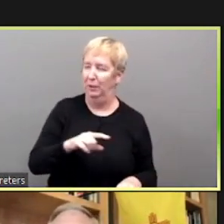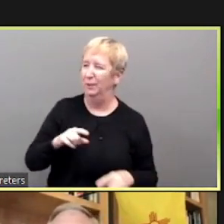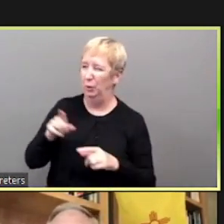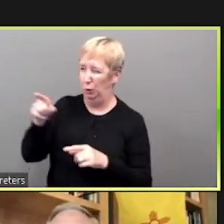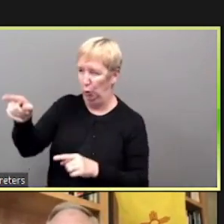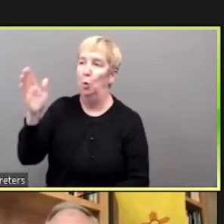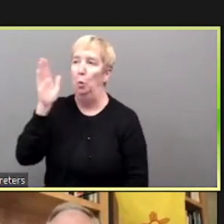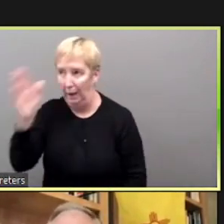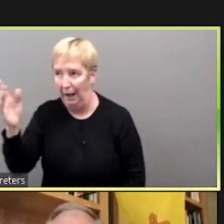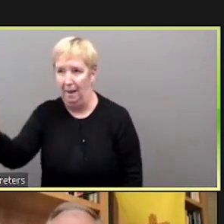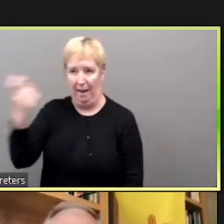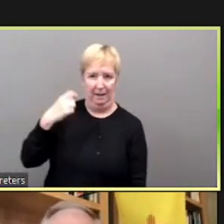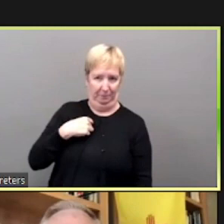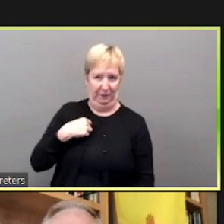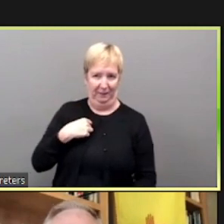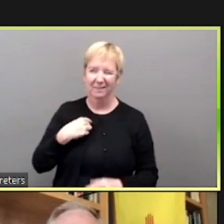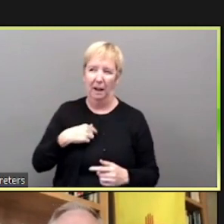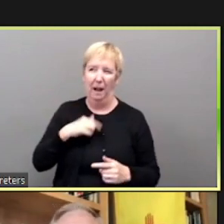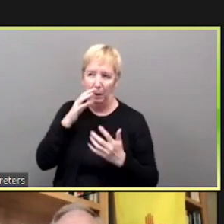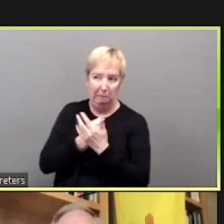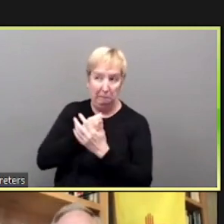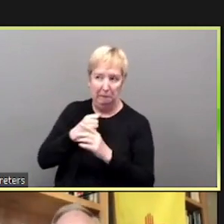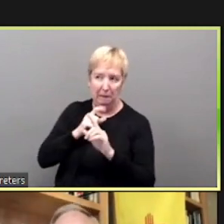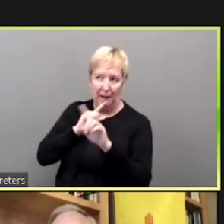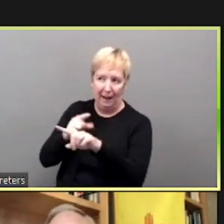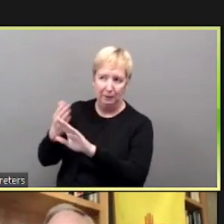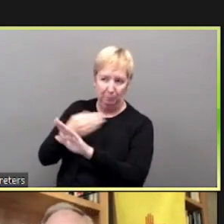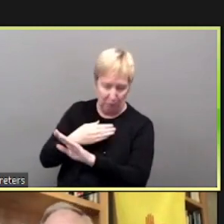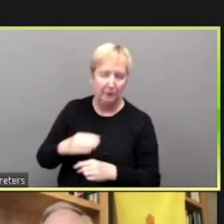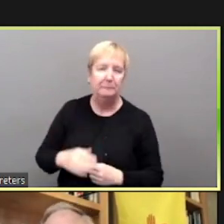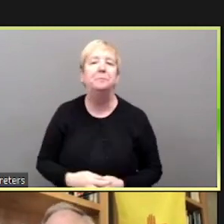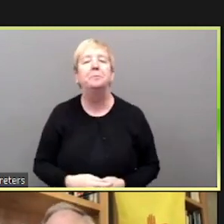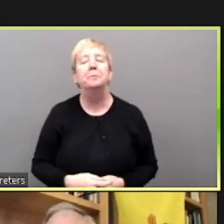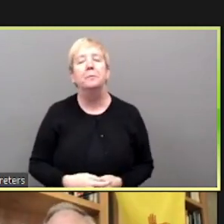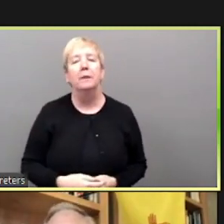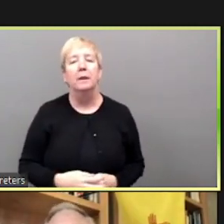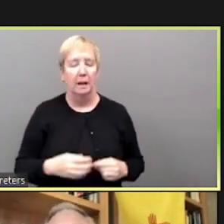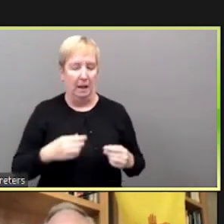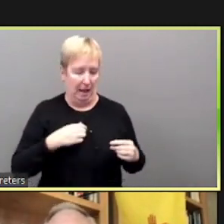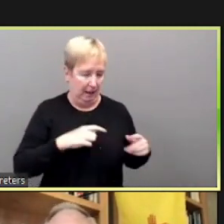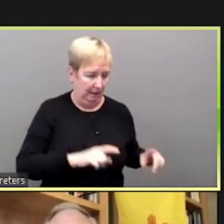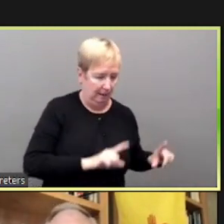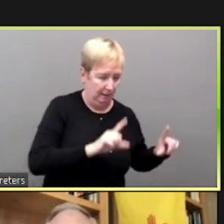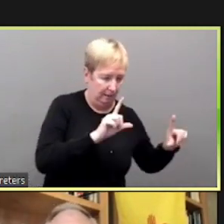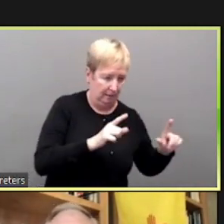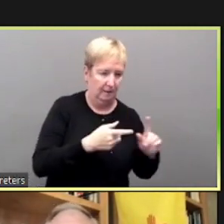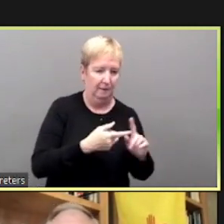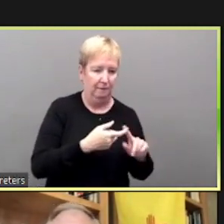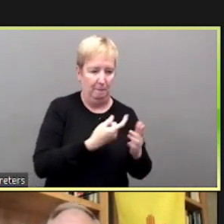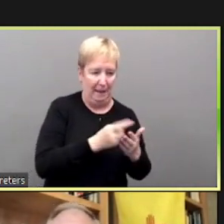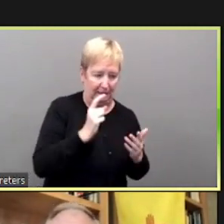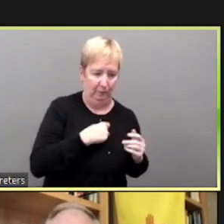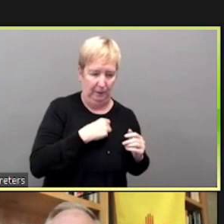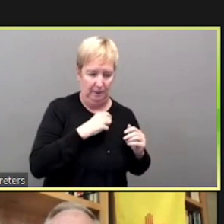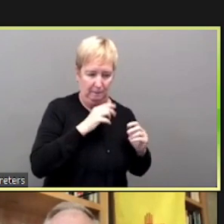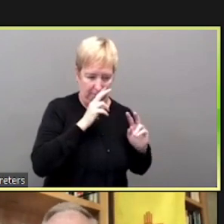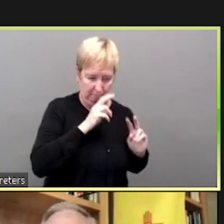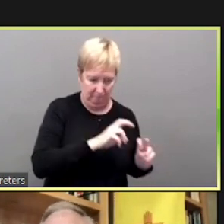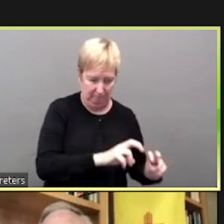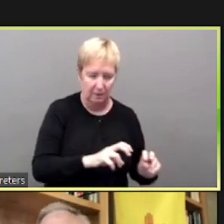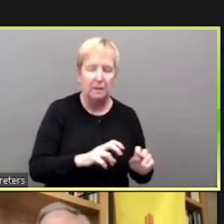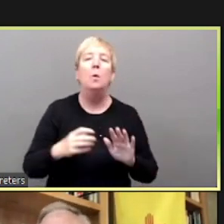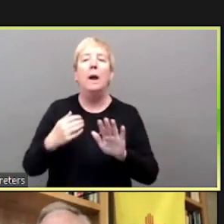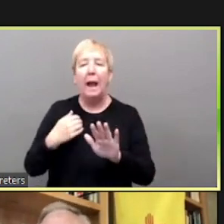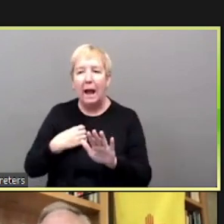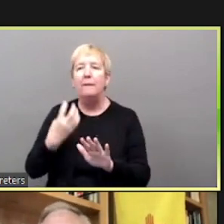believe, and I wasn't able to pull up the slide right before, but in last week, we had 4 people